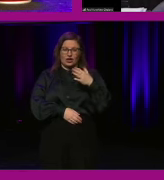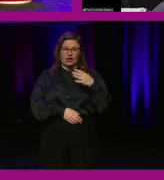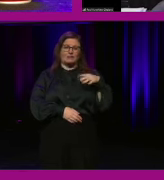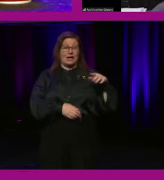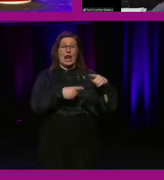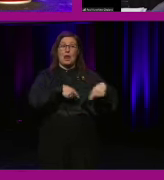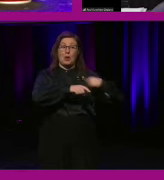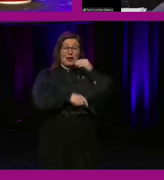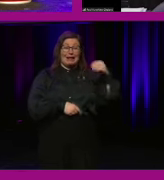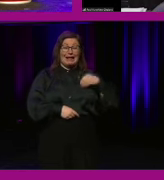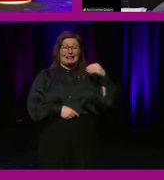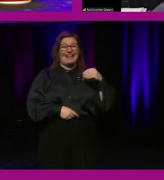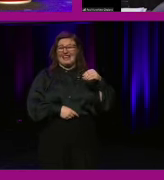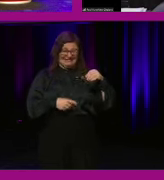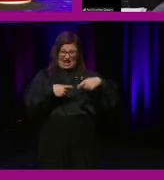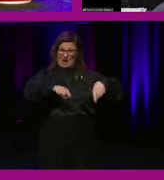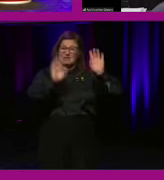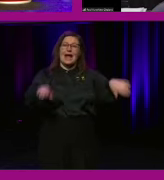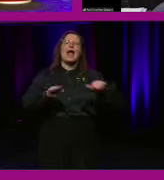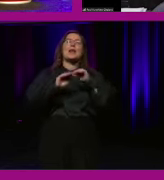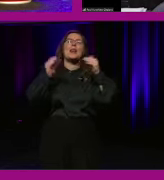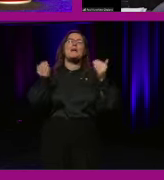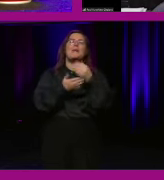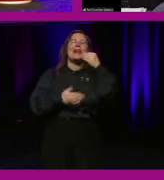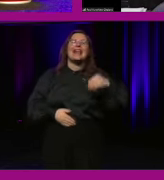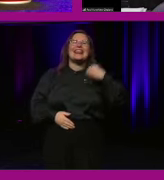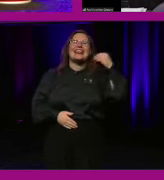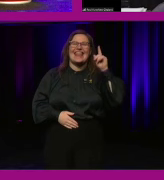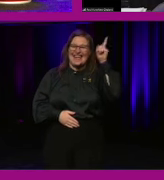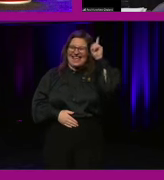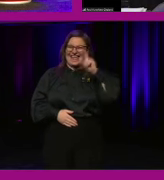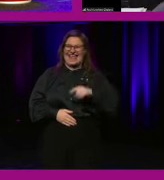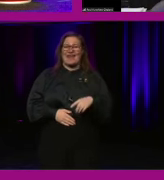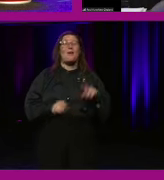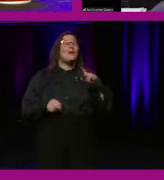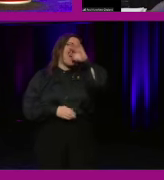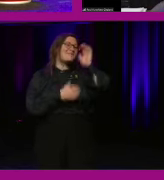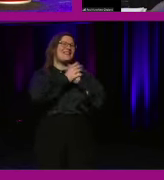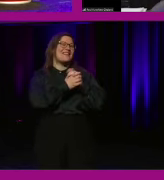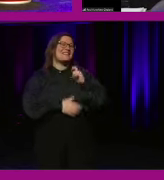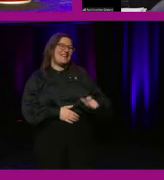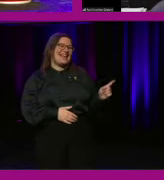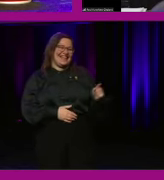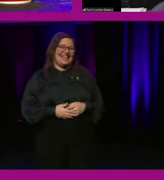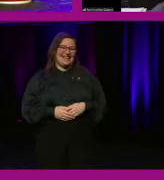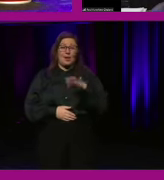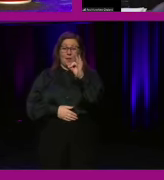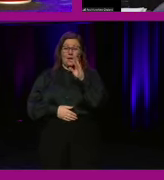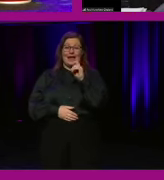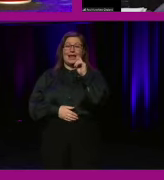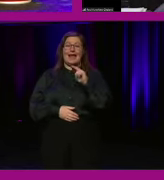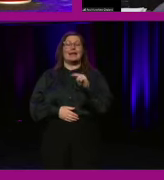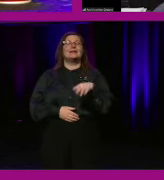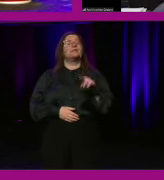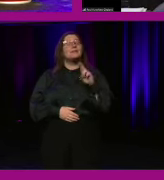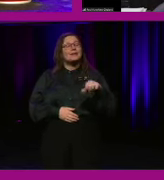hero. He's a global hero, actually, and an old friend of mine. And Helen, it's my pleasure to meet